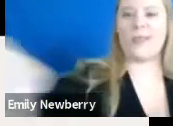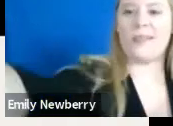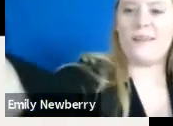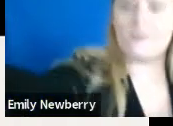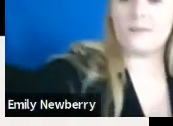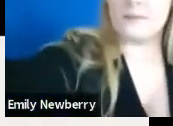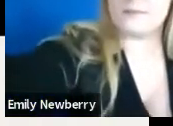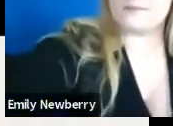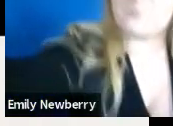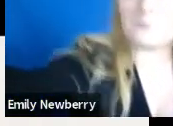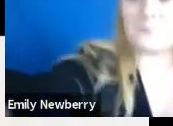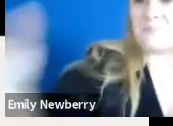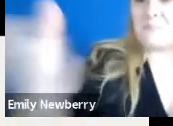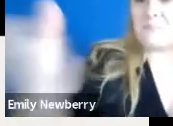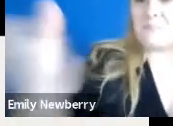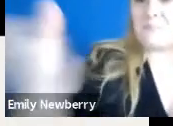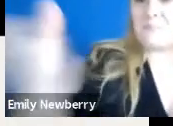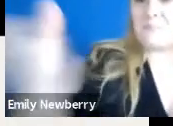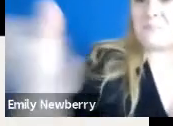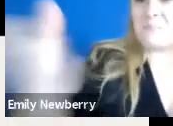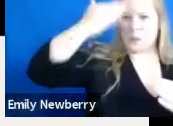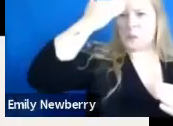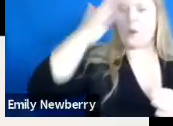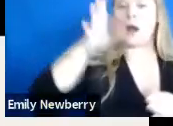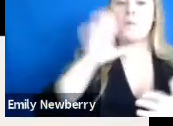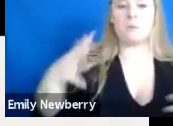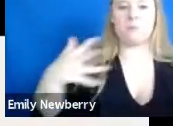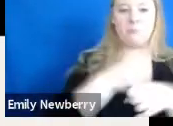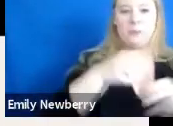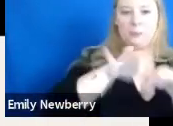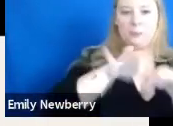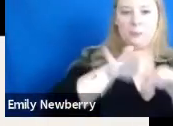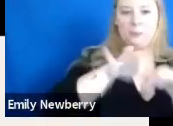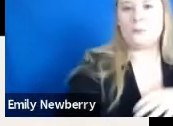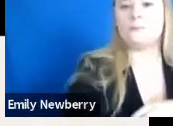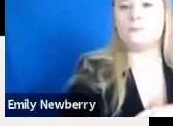I'll just give a brief overview.